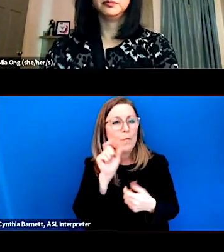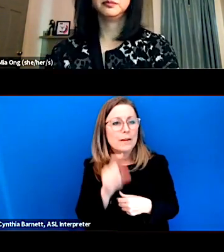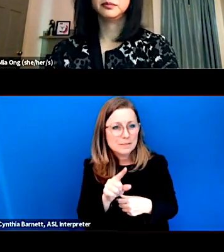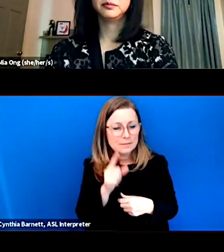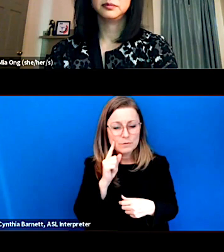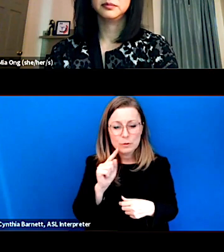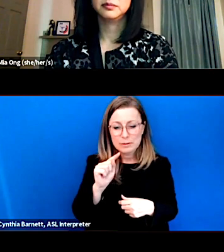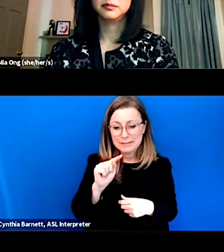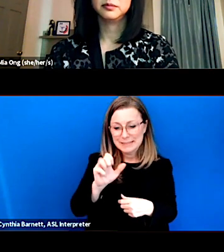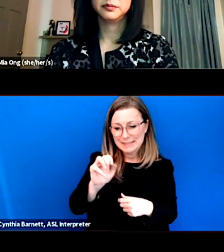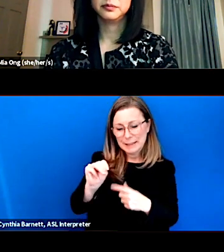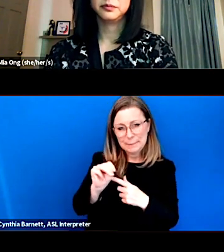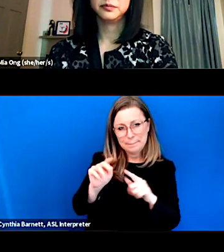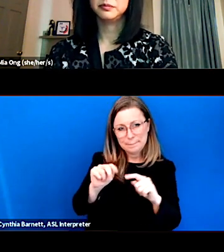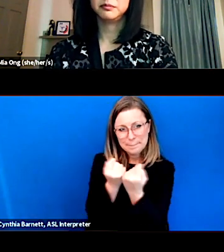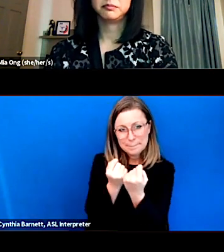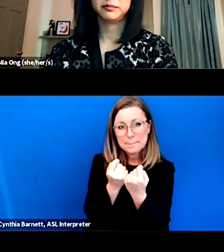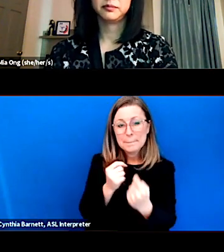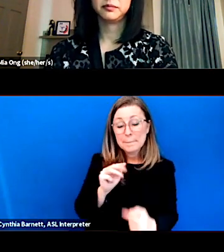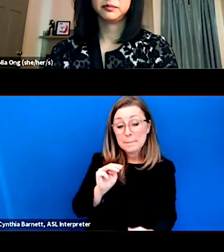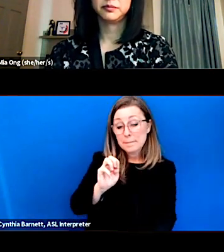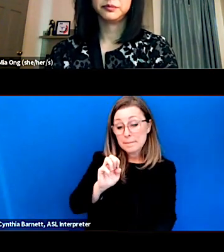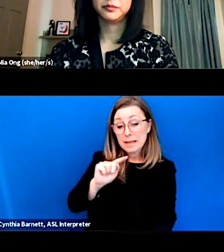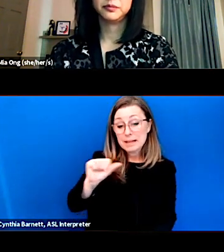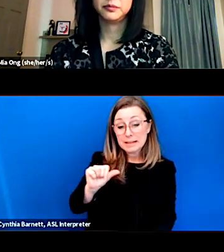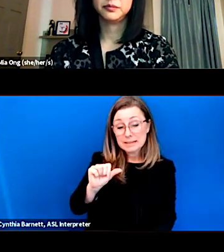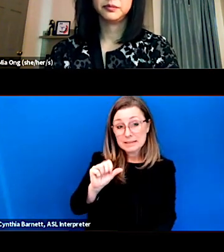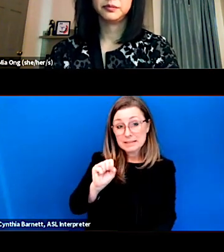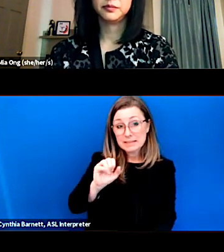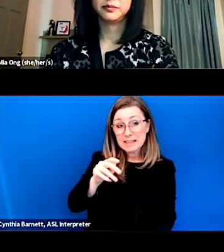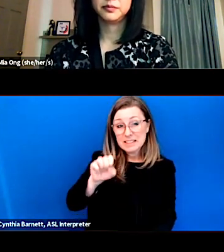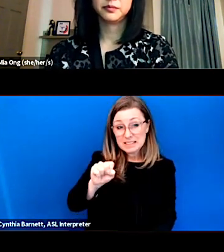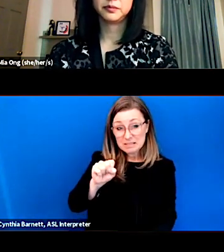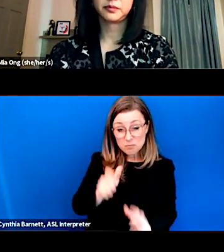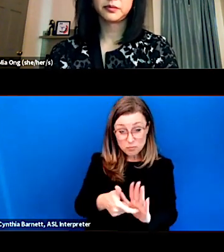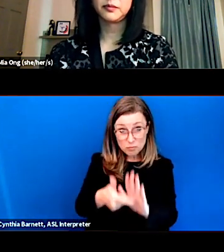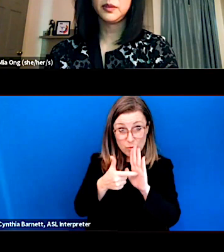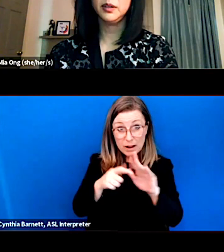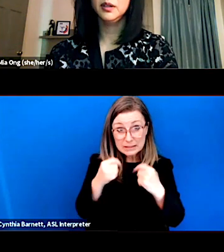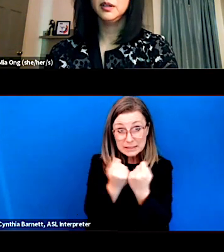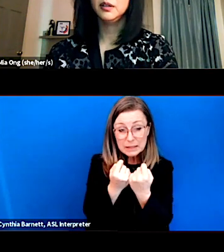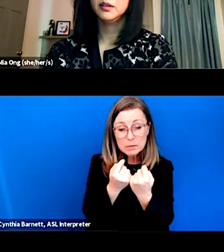with a team? Can it be done as one person's project?